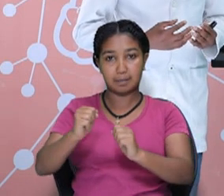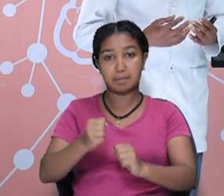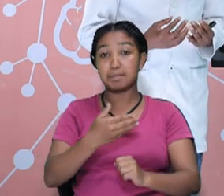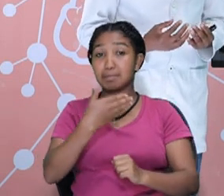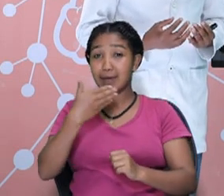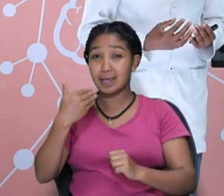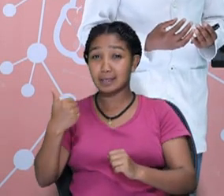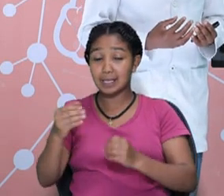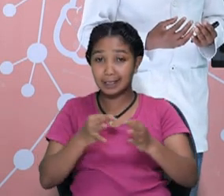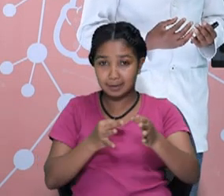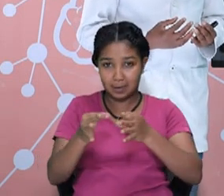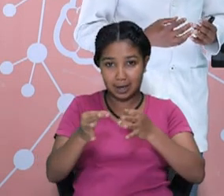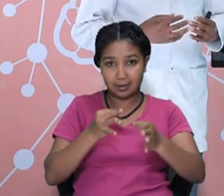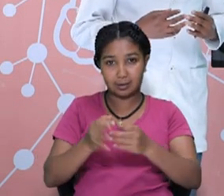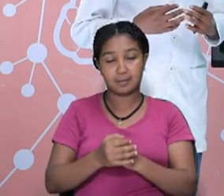best